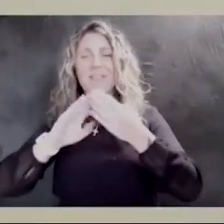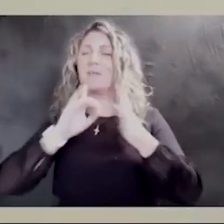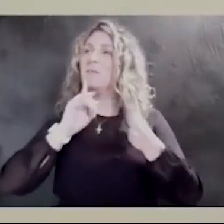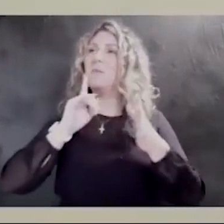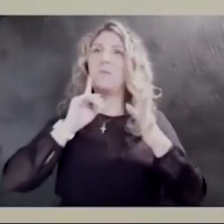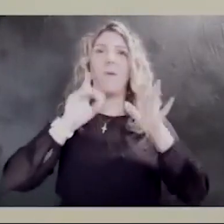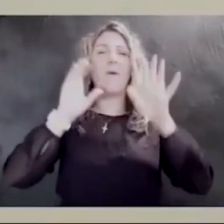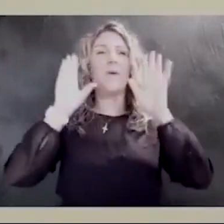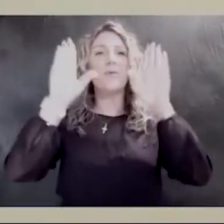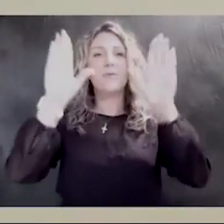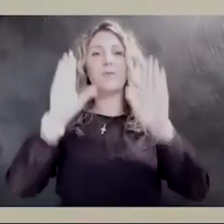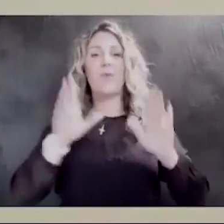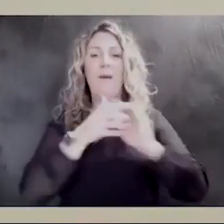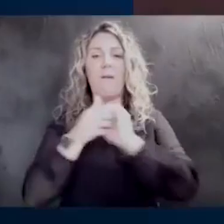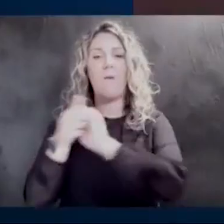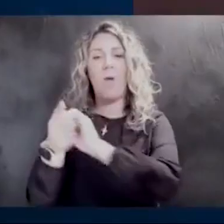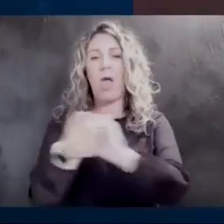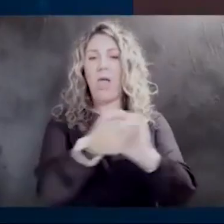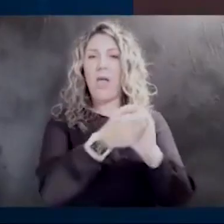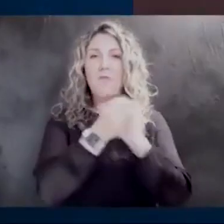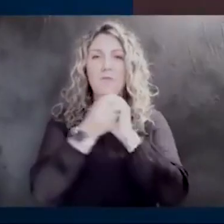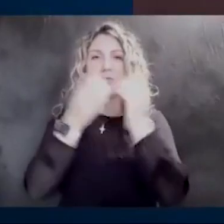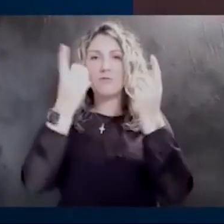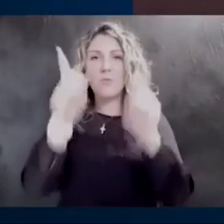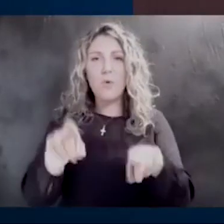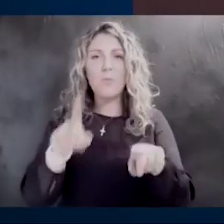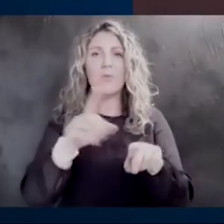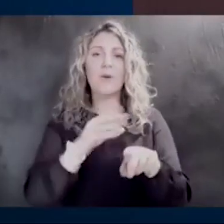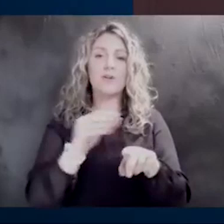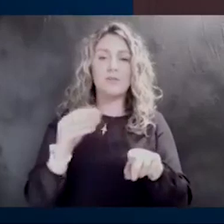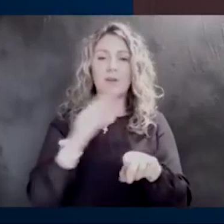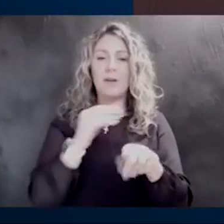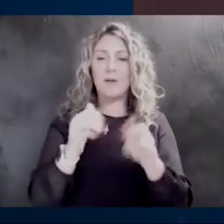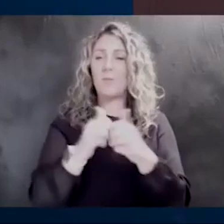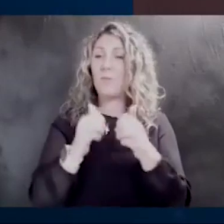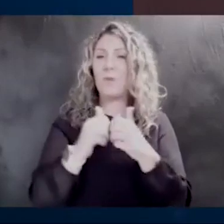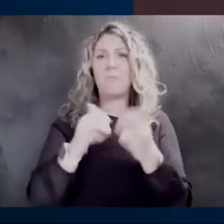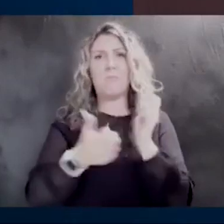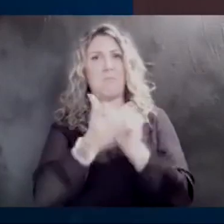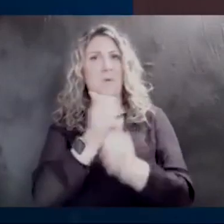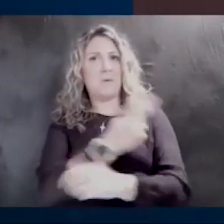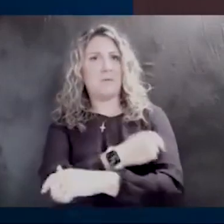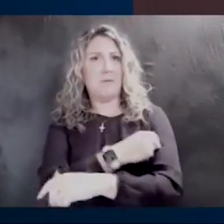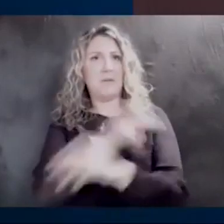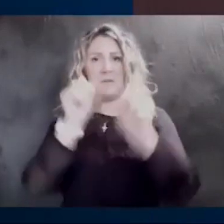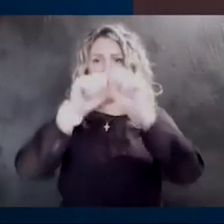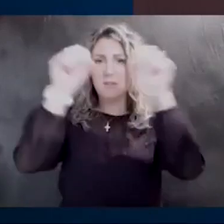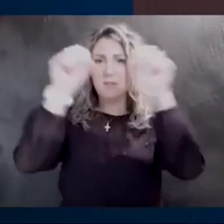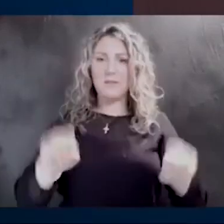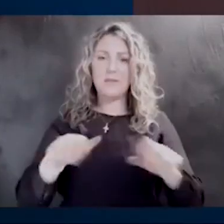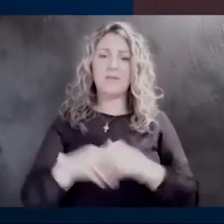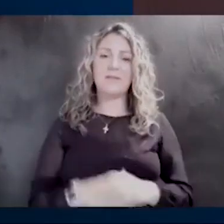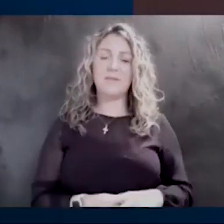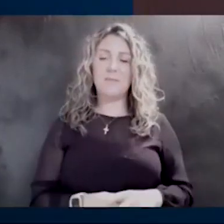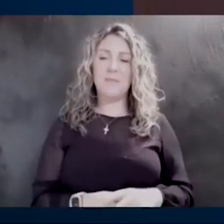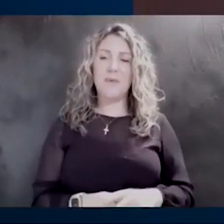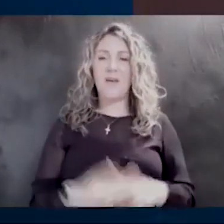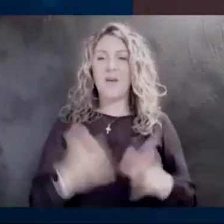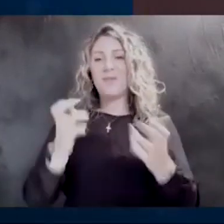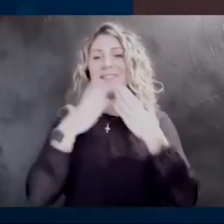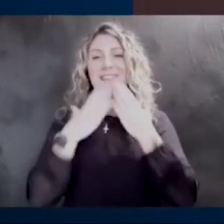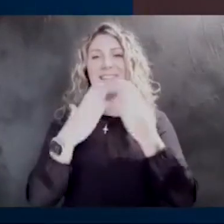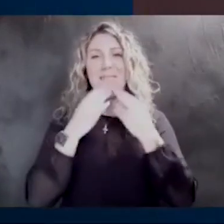great collaboration and cooperation that we have had with amongst our hospital systems, and I think I got to thank all of you